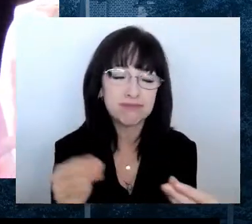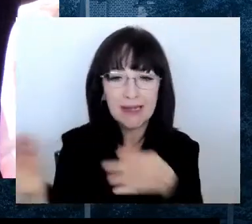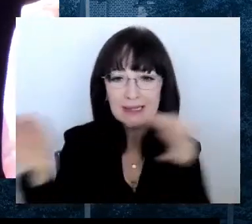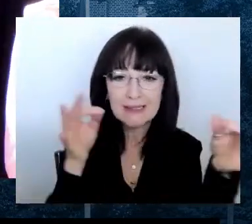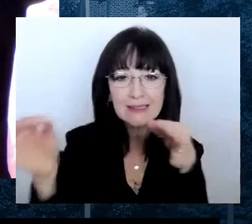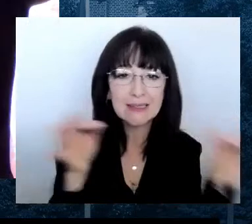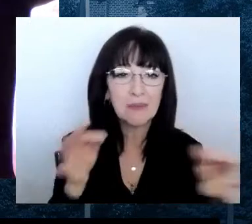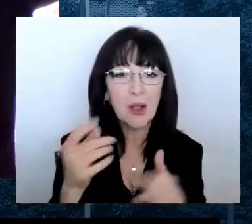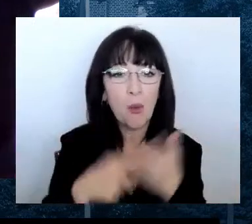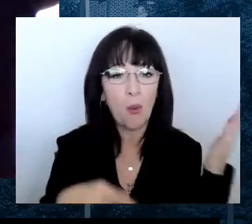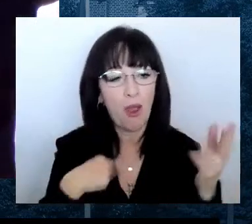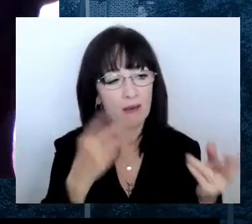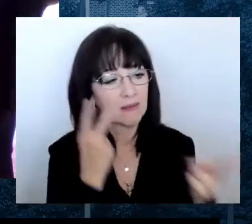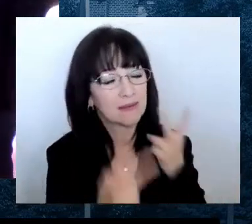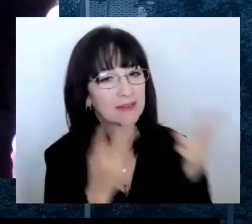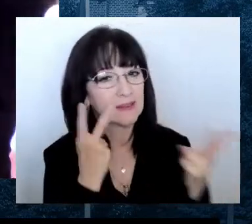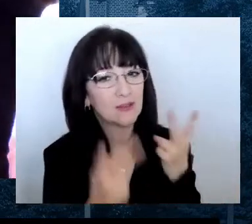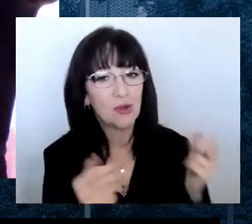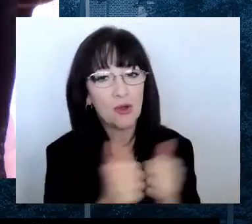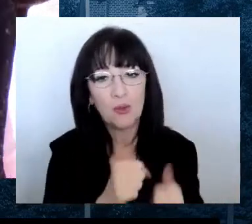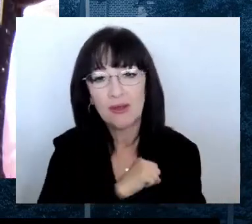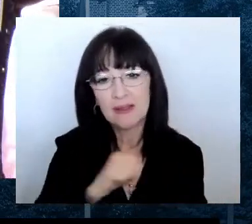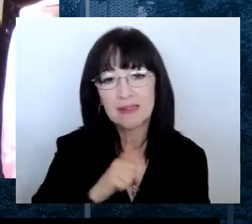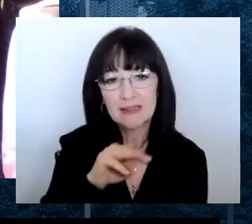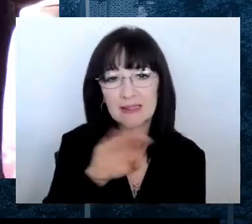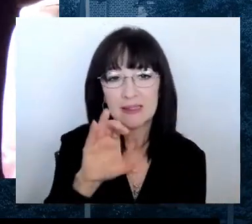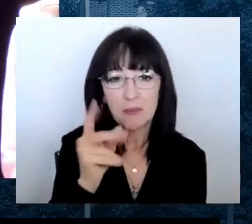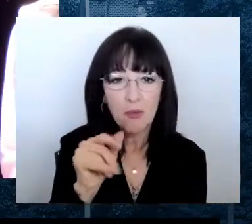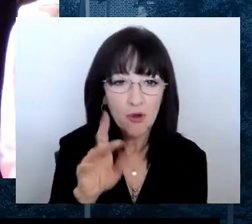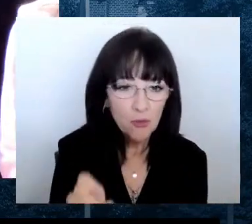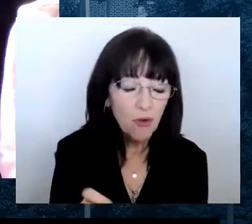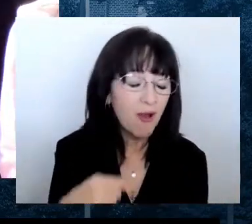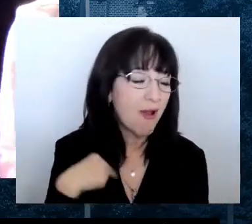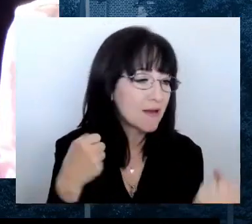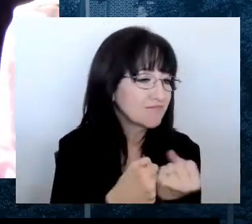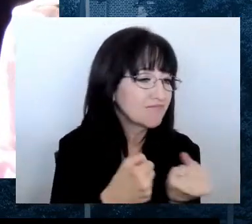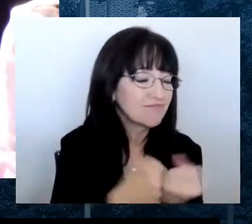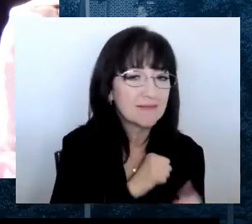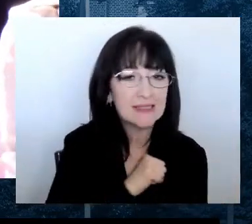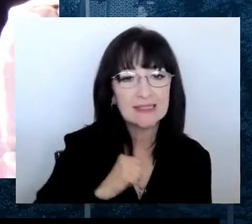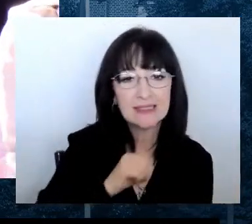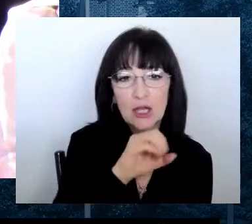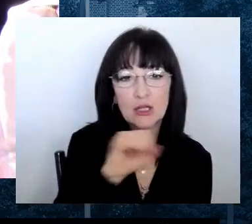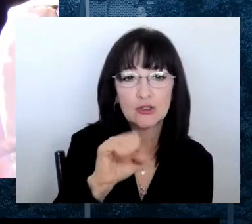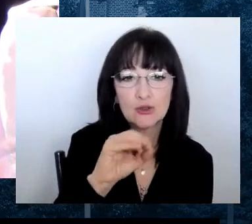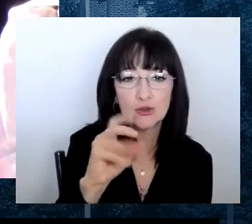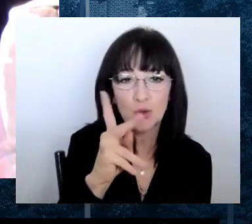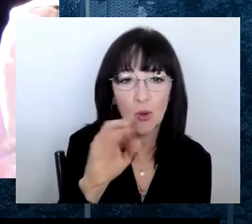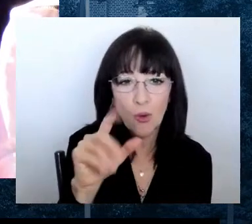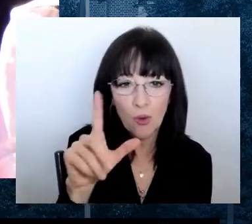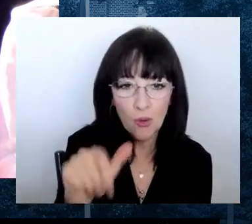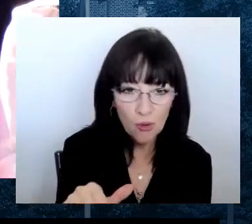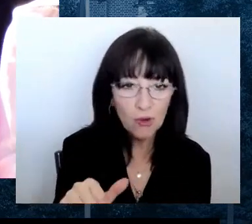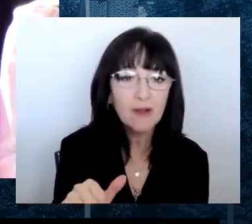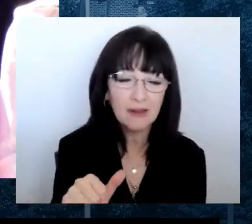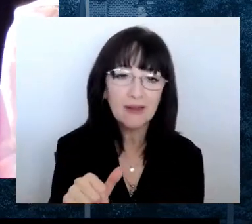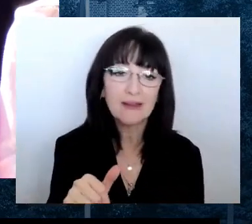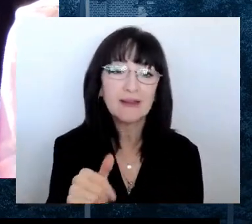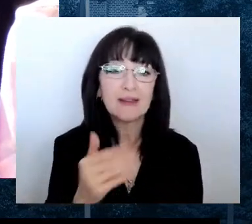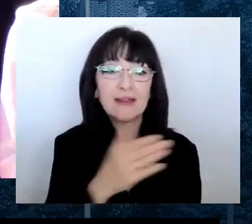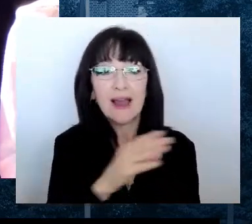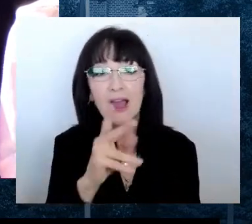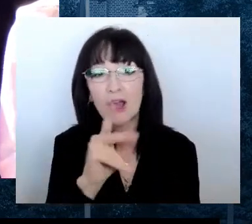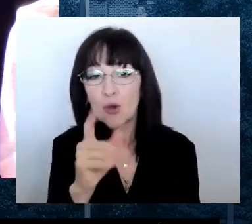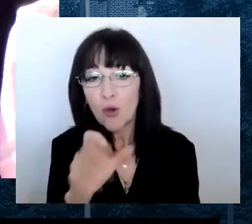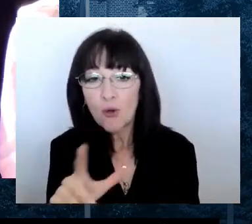behalf of Senate leadership, Senator David Sokola, Senator Tizzy Lockman, on behalf of senators who were not elected in 2020 for the first time, Senator Nicole Poore,